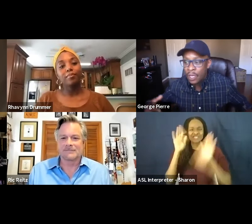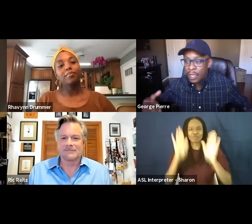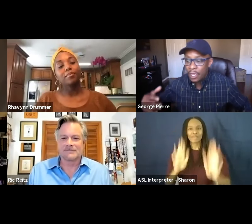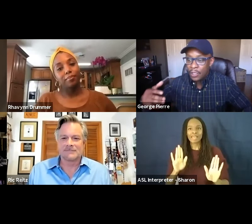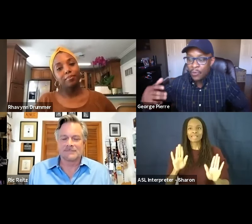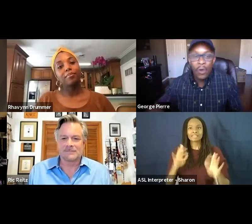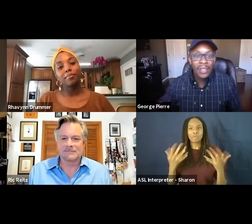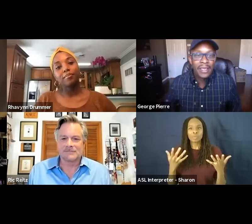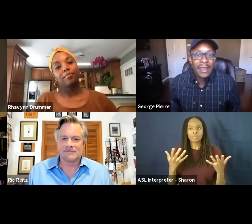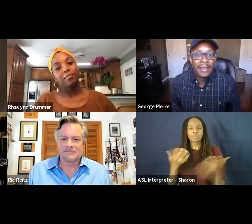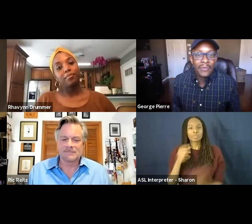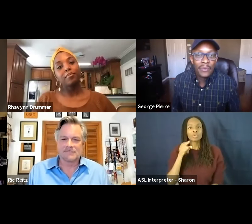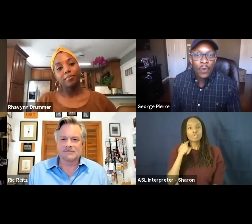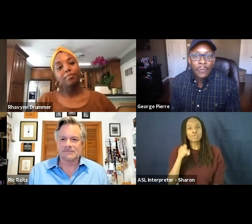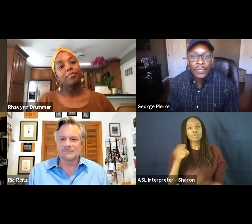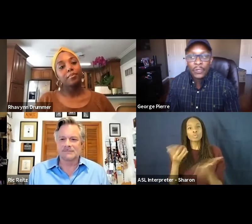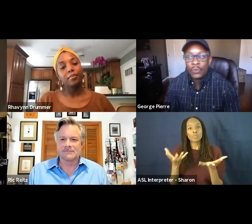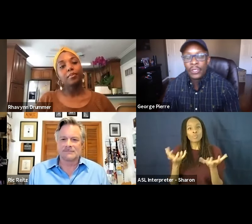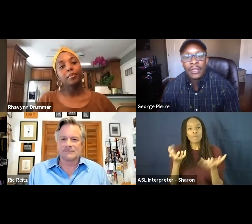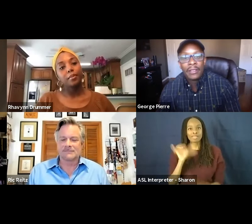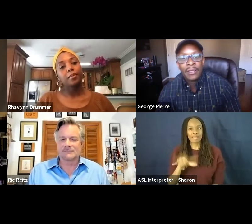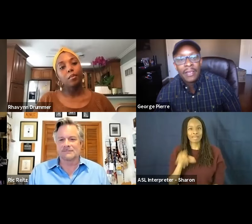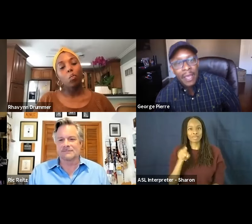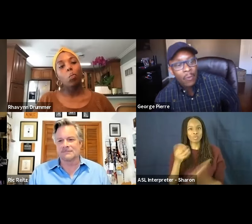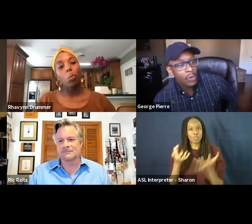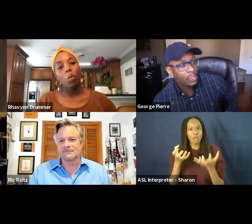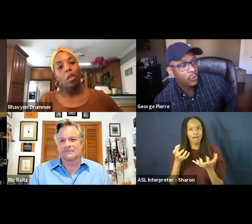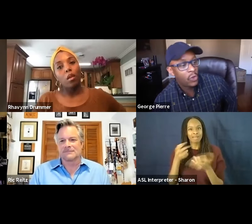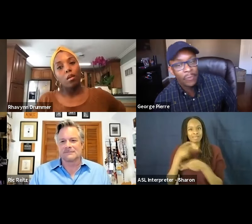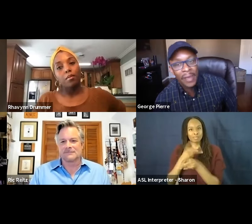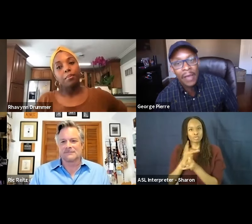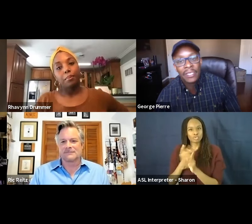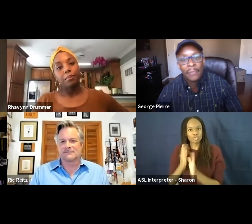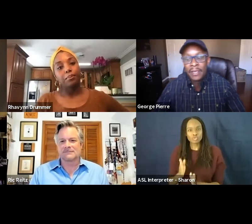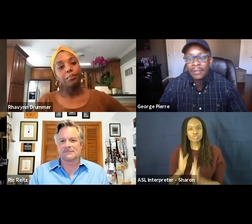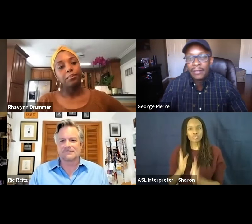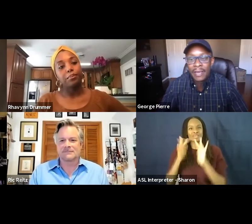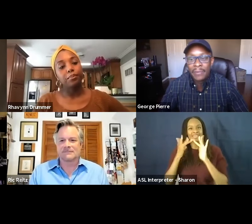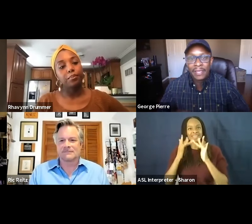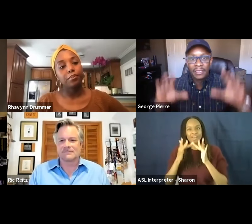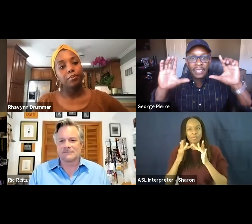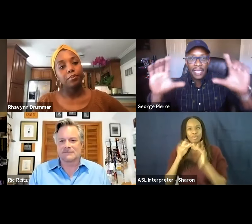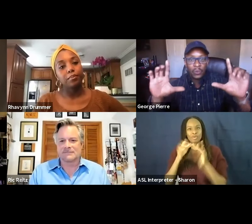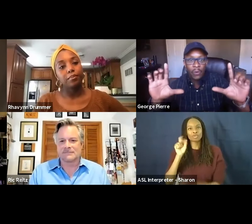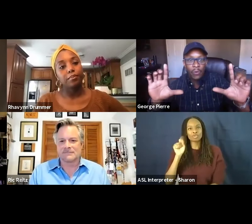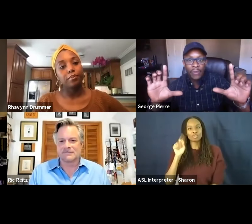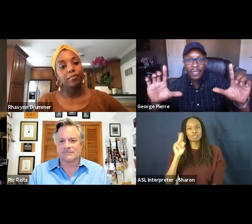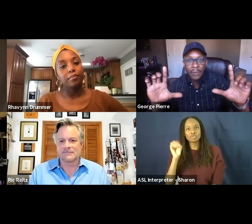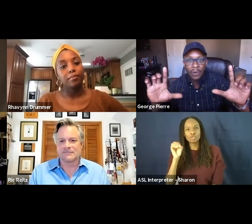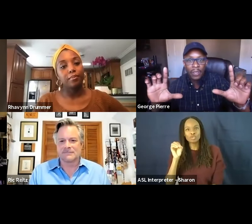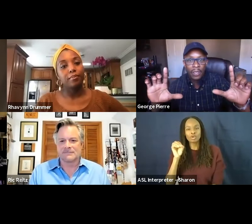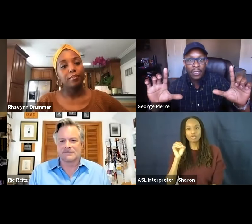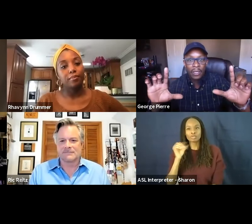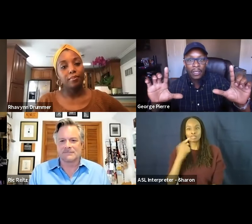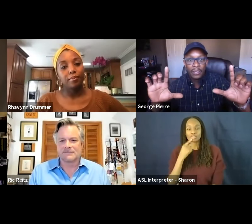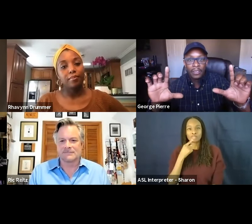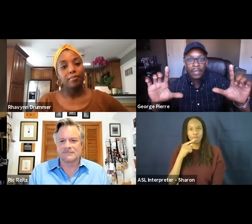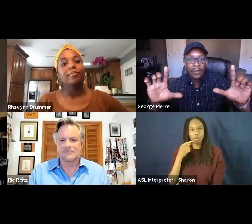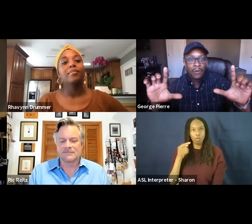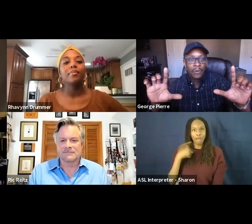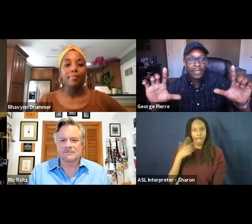you want that, you want the producer and the network, the studio, the powers that be to look at it and be like, that's what I want on my camera.